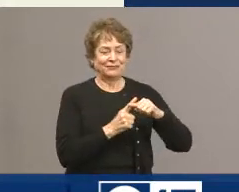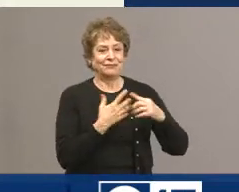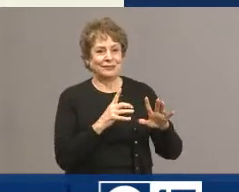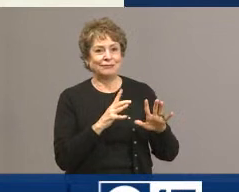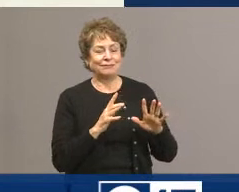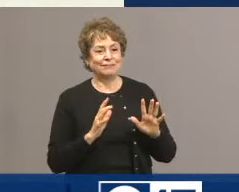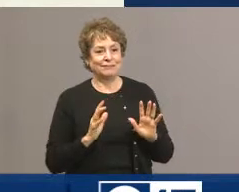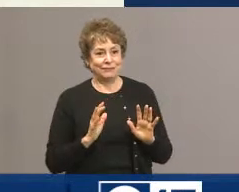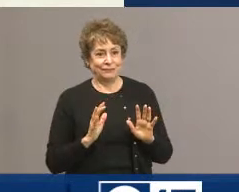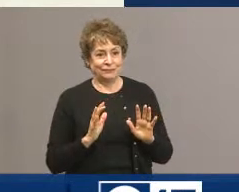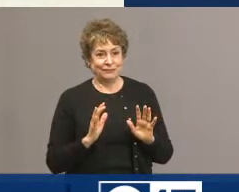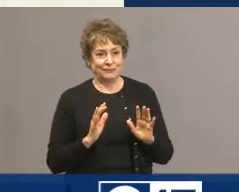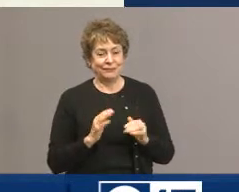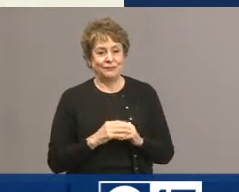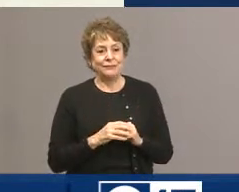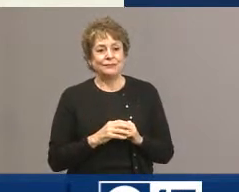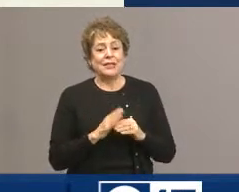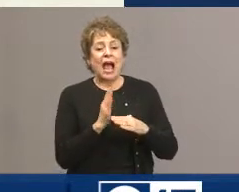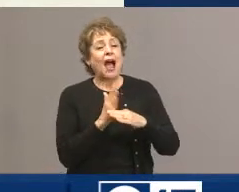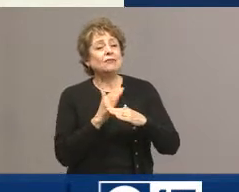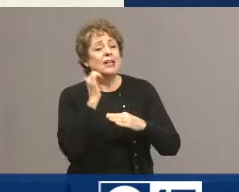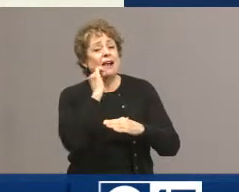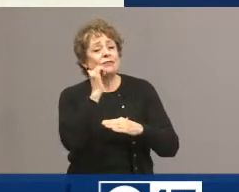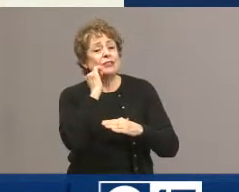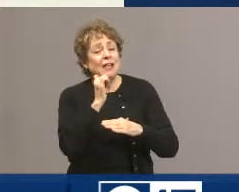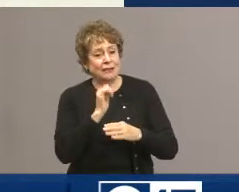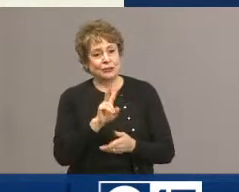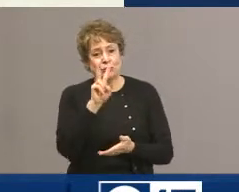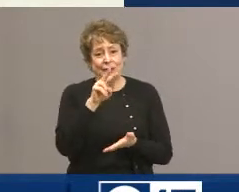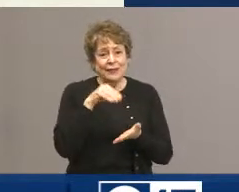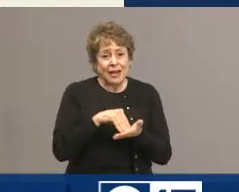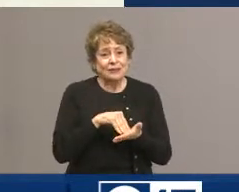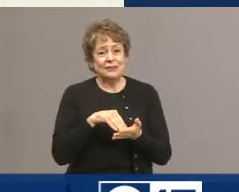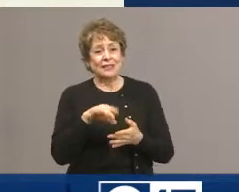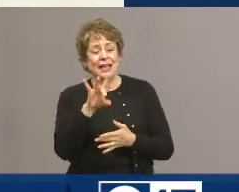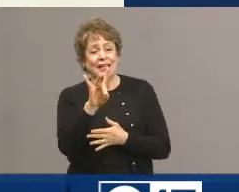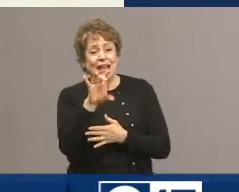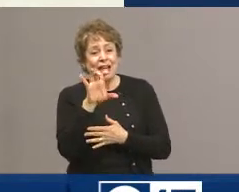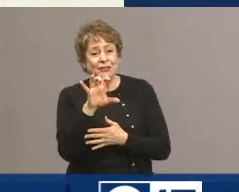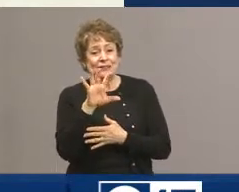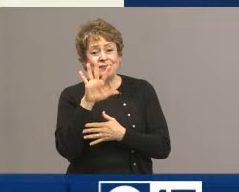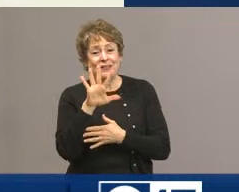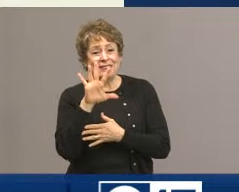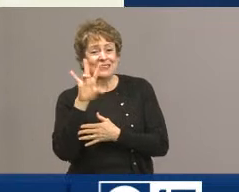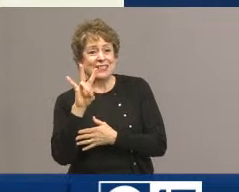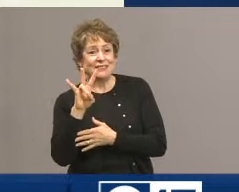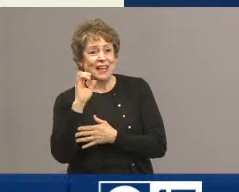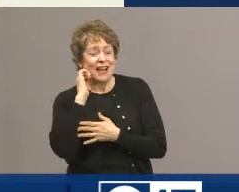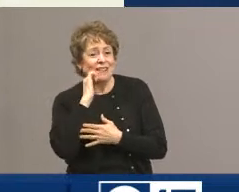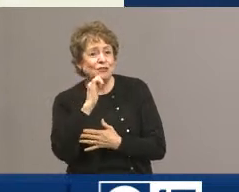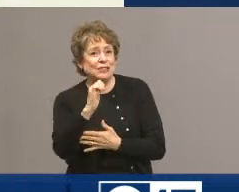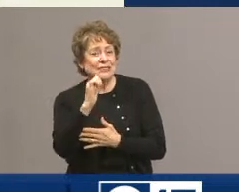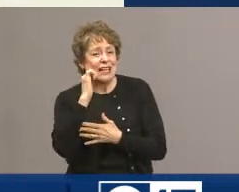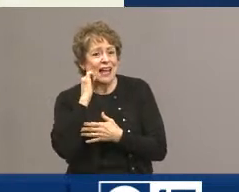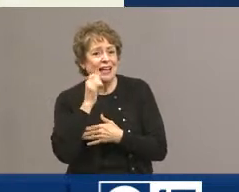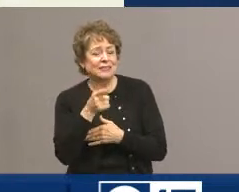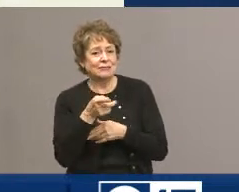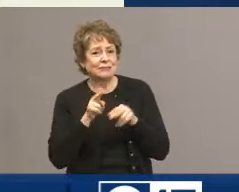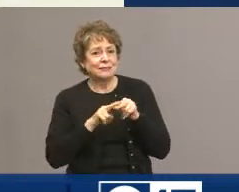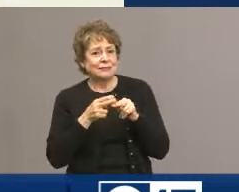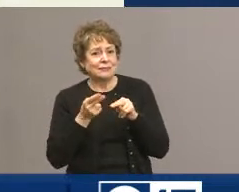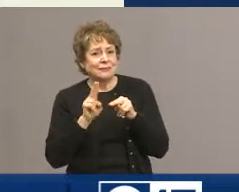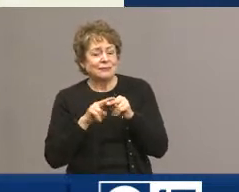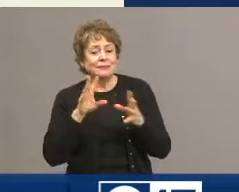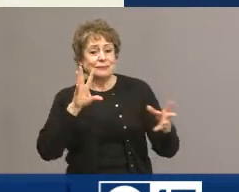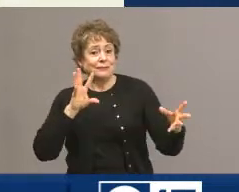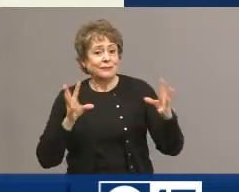2,857 average new cases per day. And we have lost 1,588